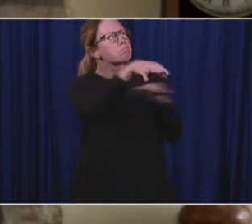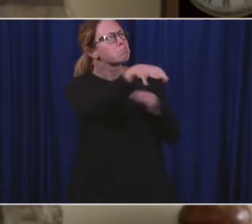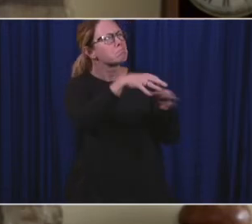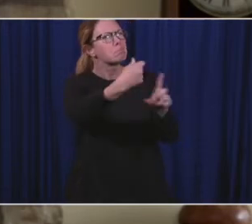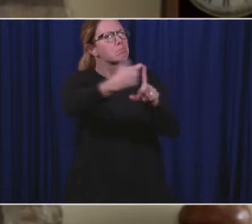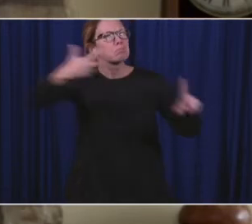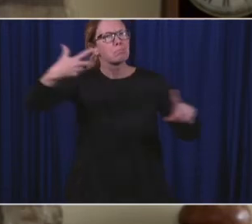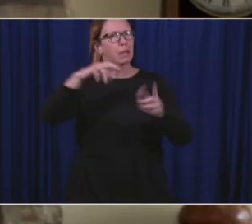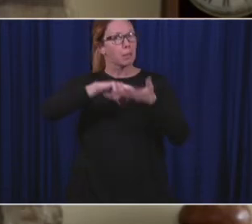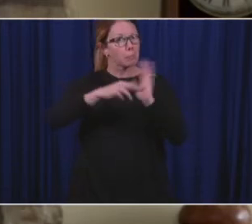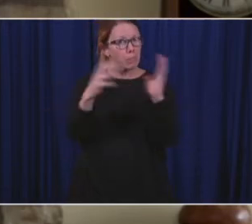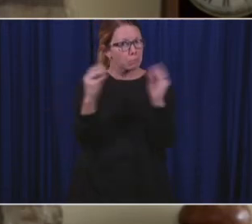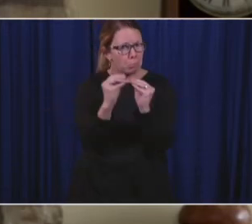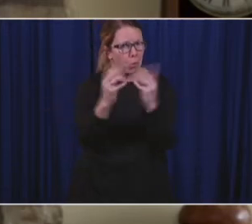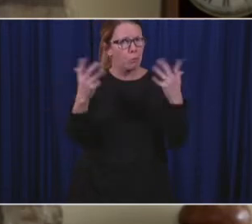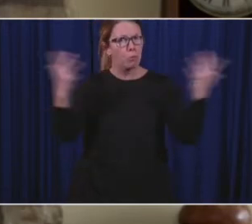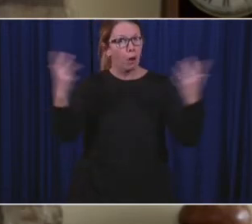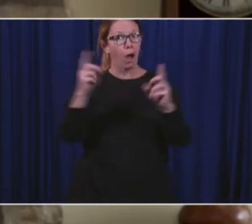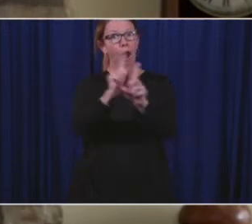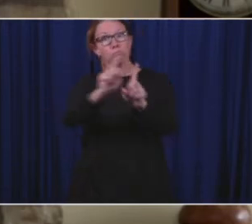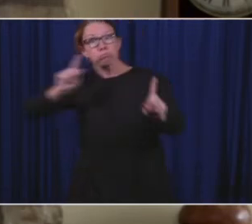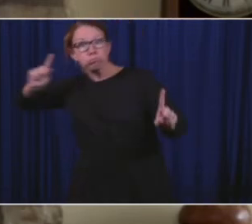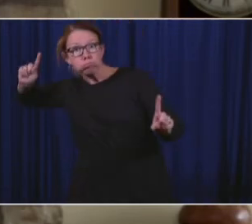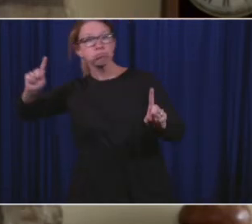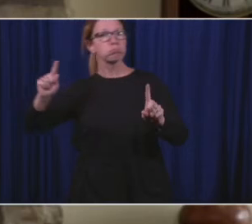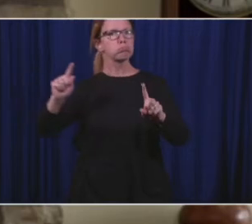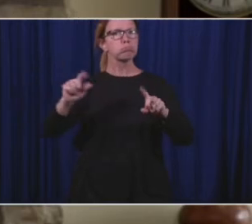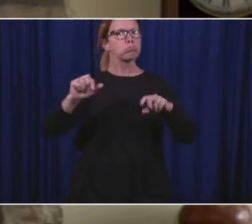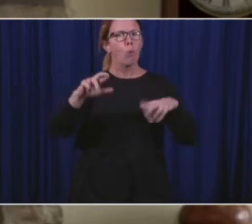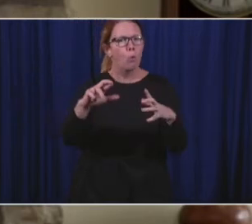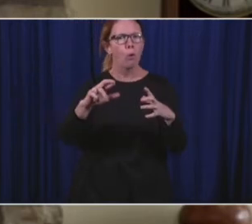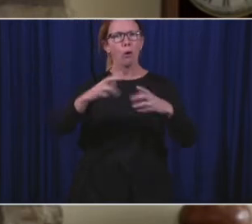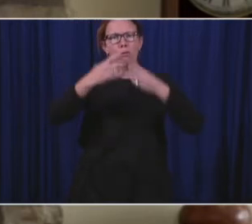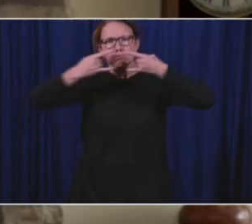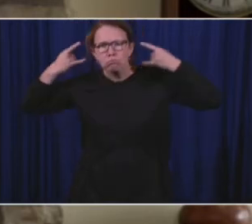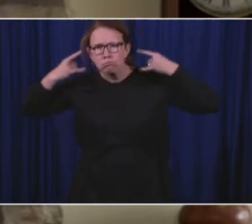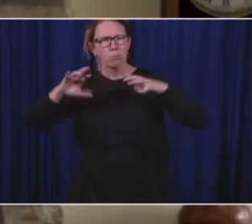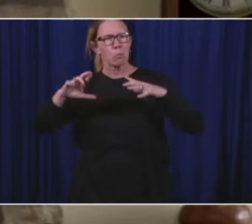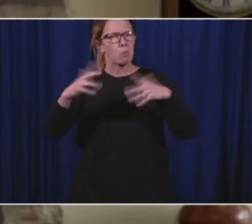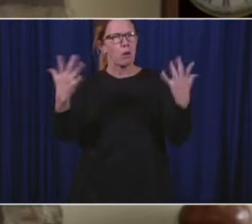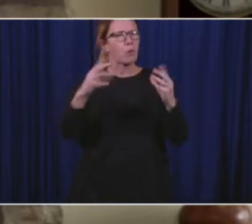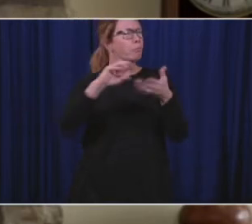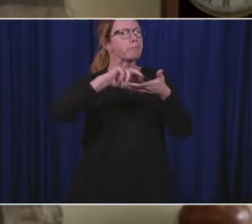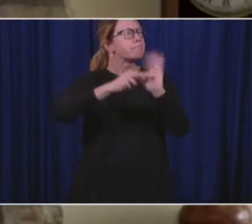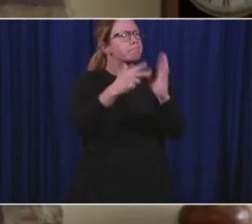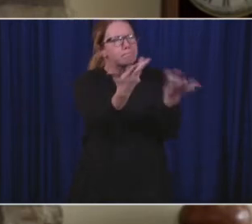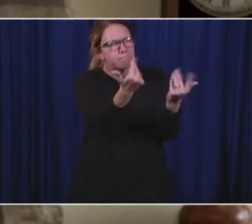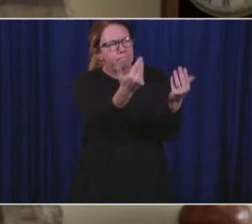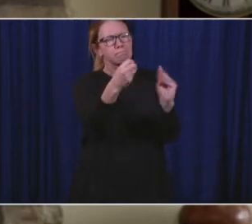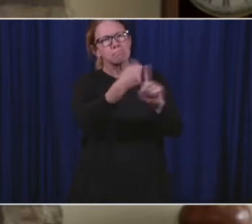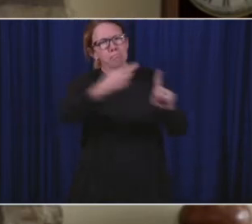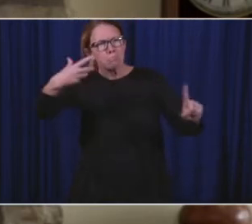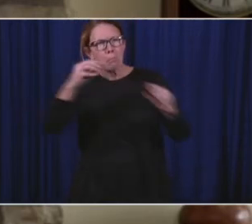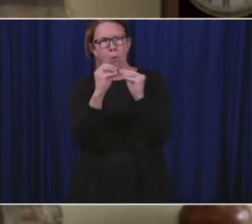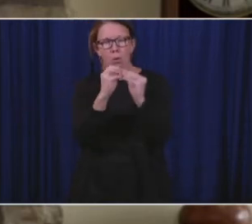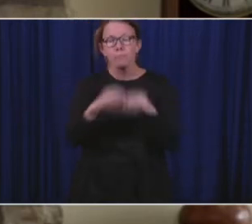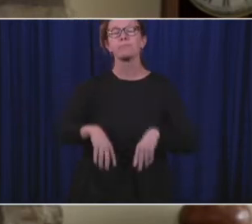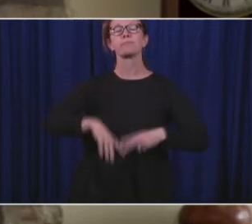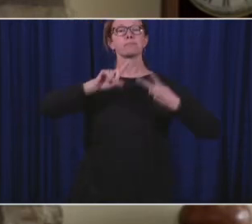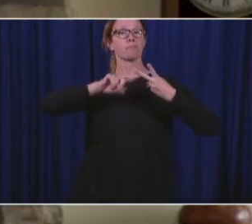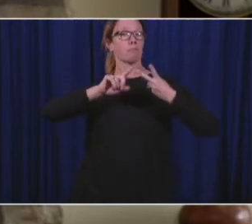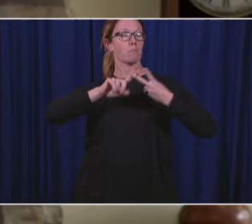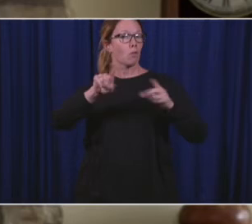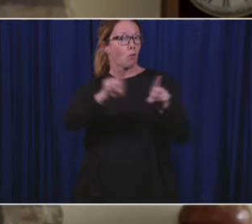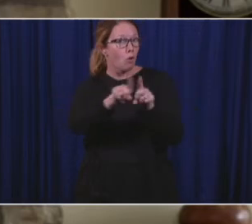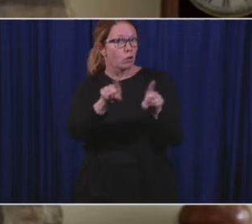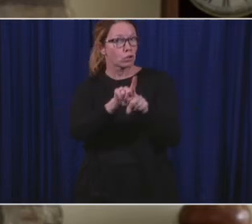Is it just more of the distancing, social distancing mask? Second, has there been any discussion when it comes